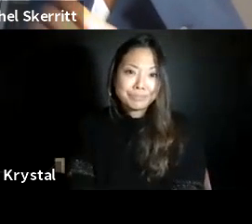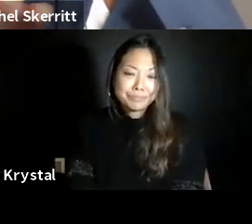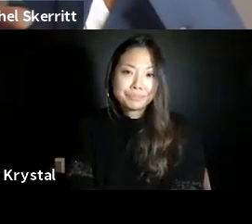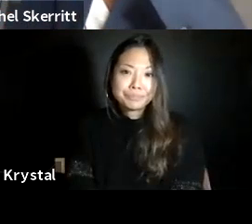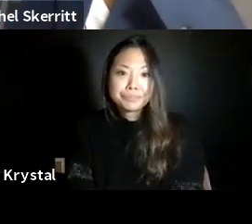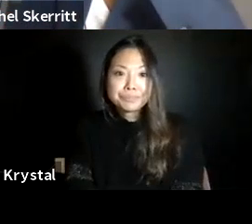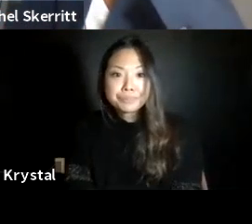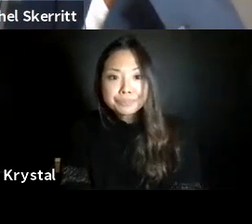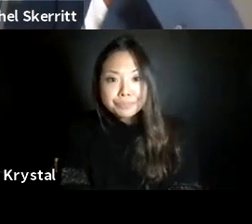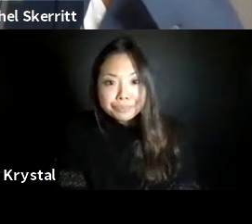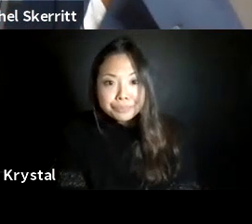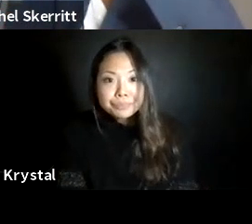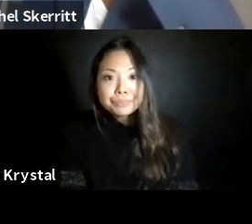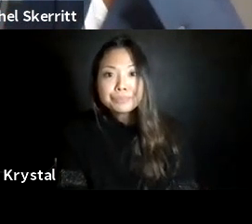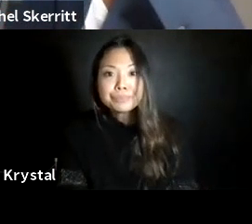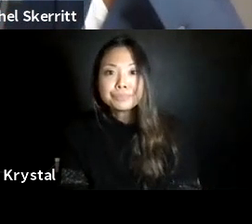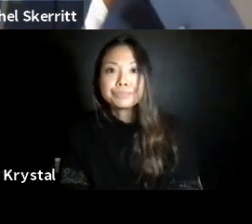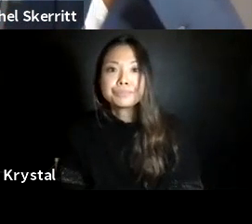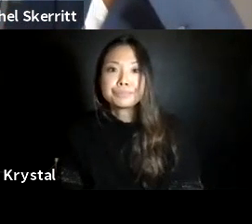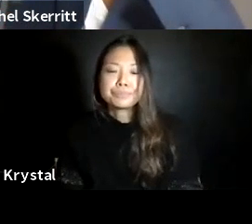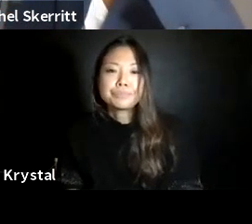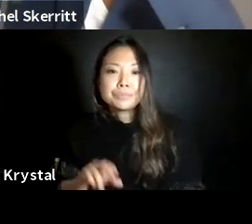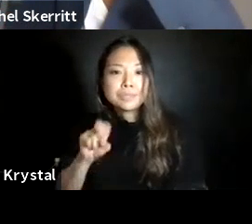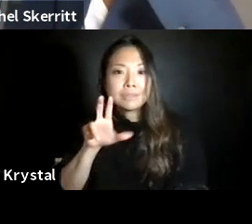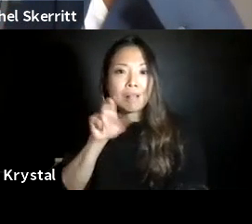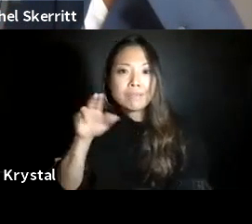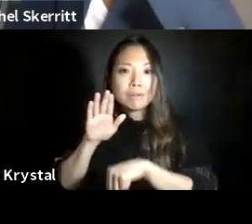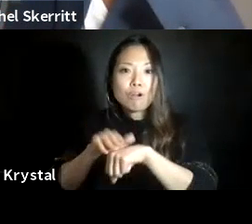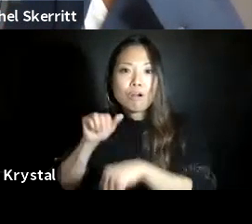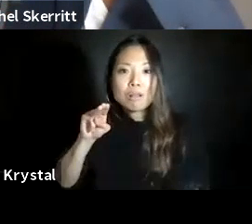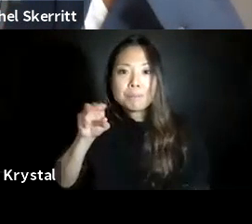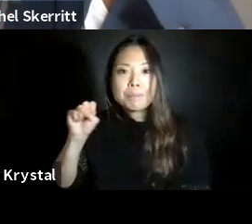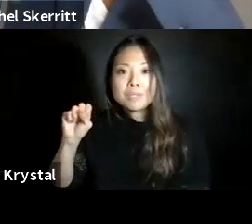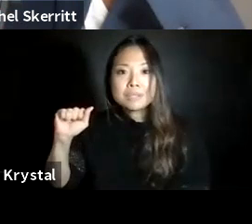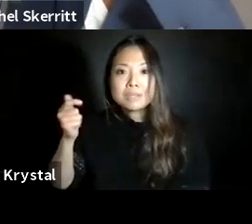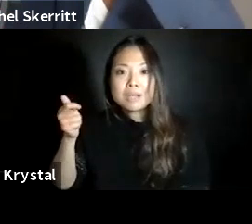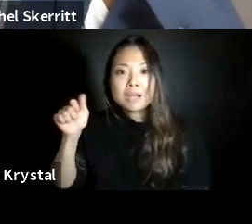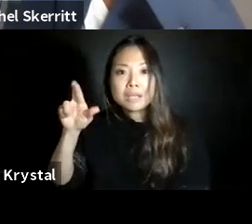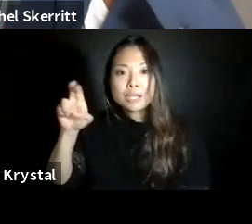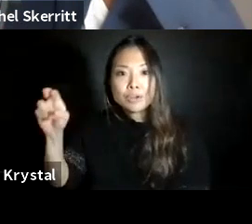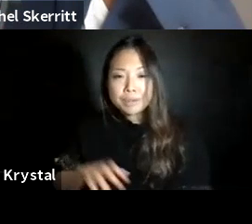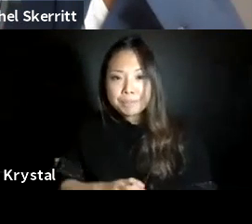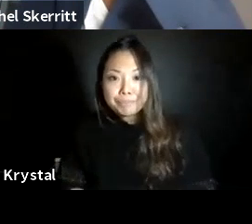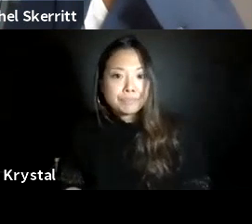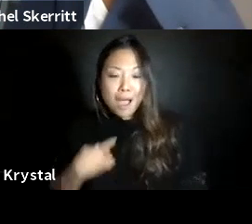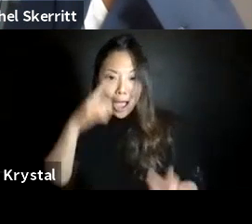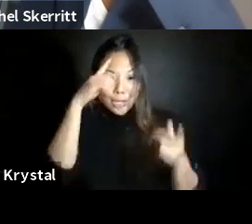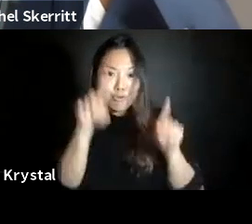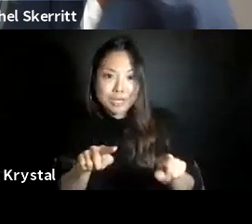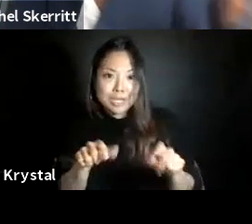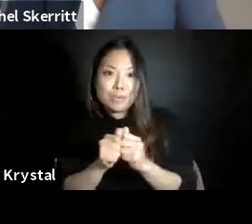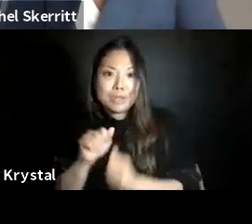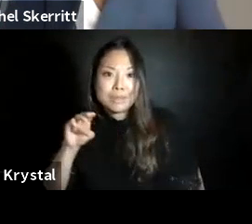Ms. Aguirre? Yeah, I completely agree with Mr. Acevedo. I mean, we made very clear